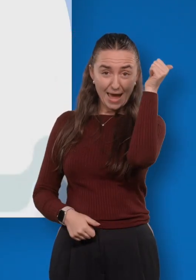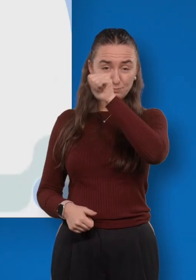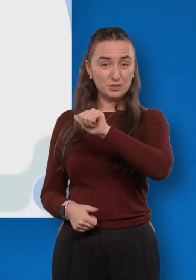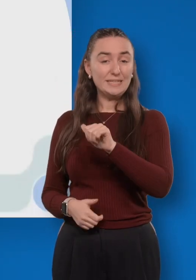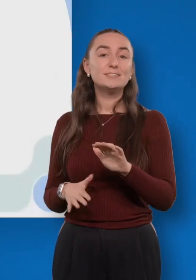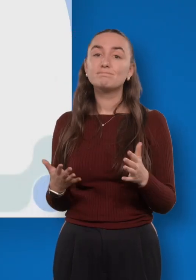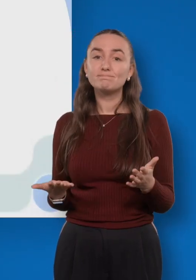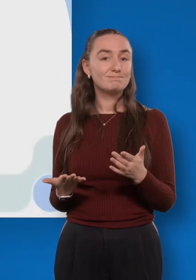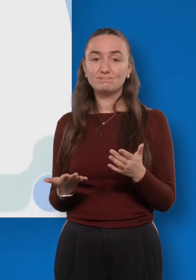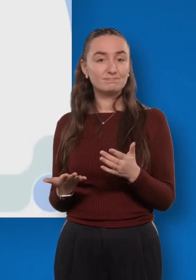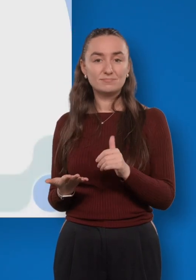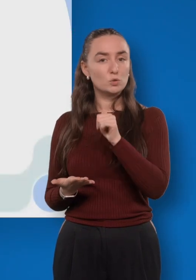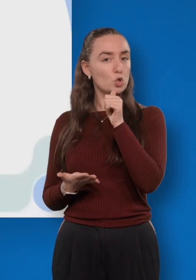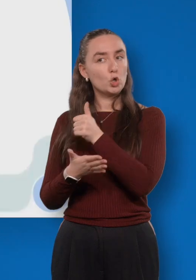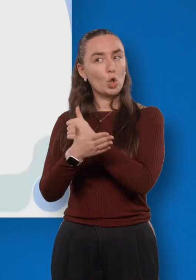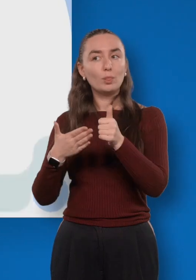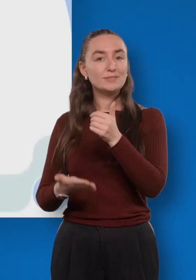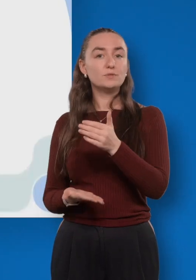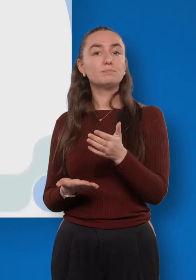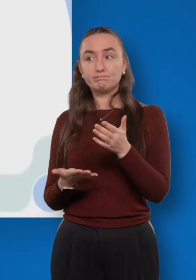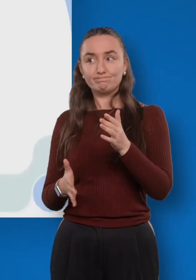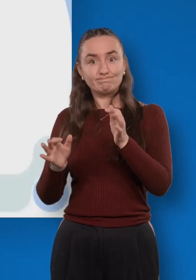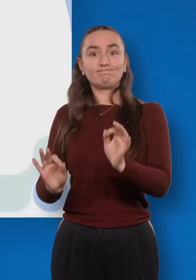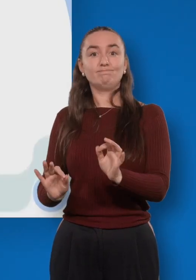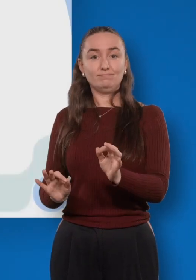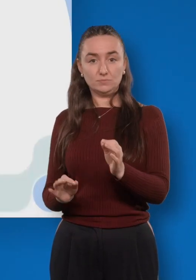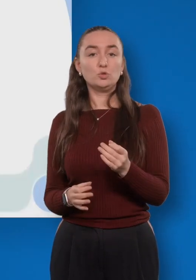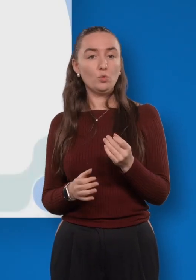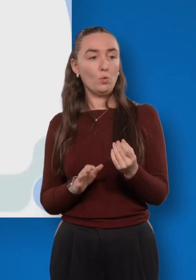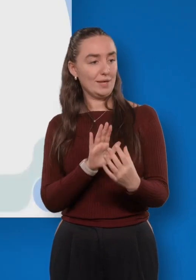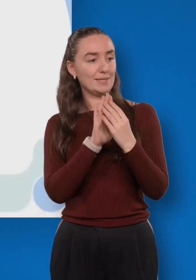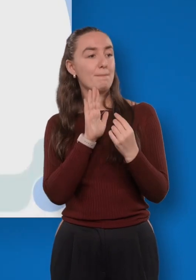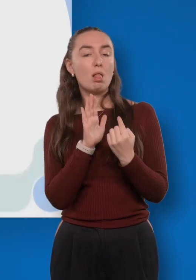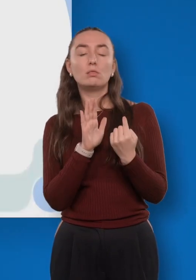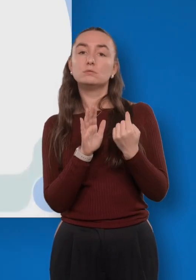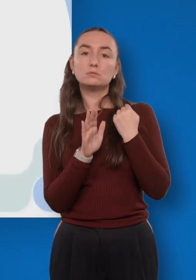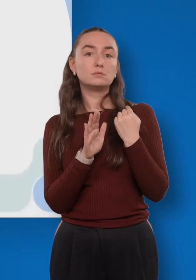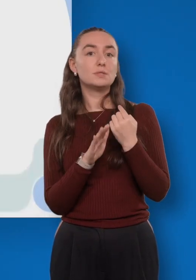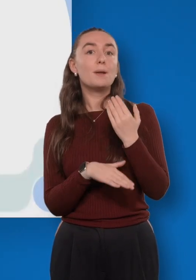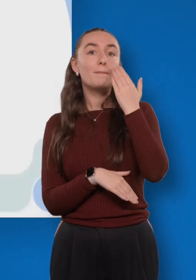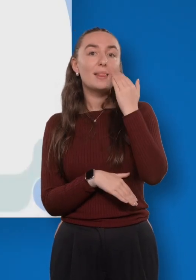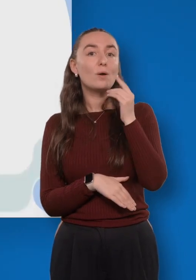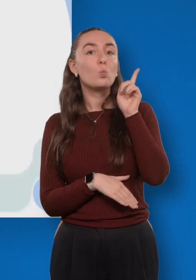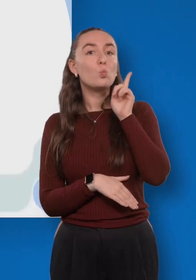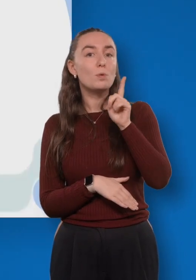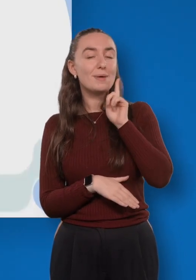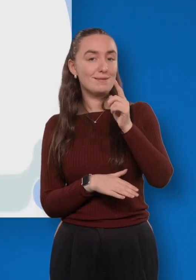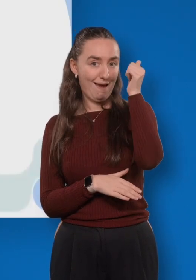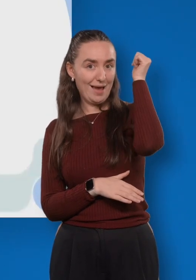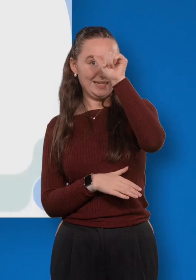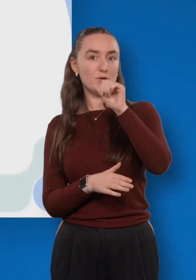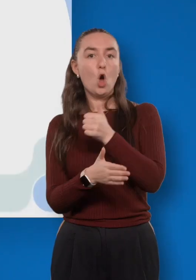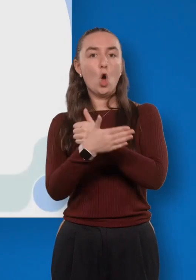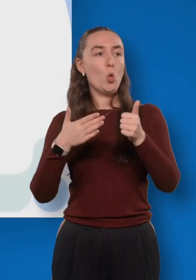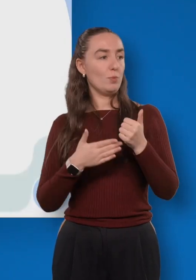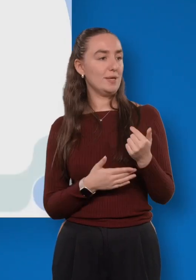lots of stories. We had a seminar just a couple of weeks ago of Black women academics who often get asked to be what they feel is like the